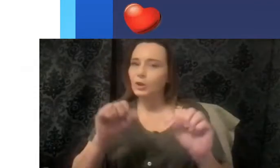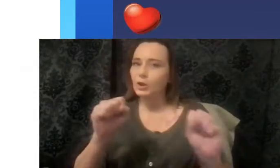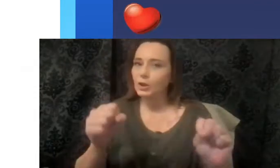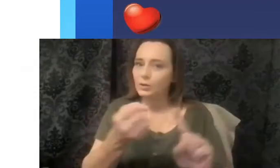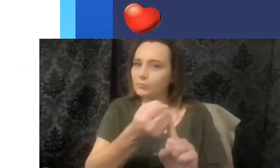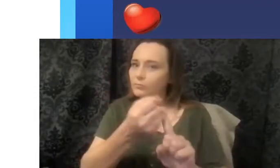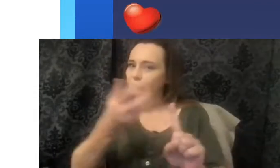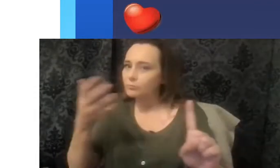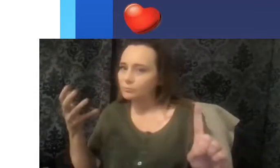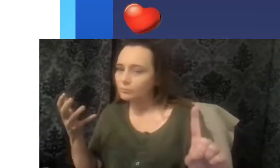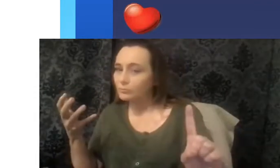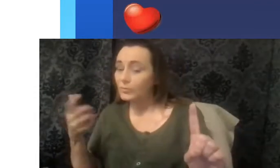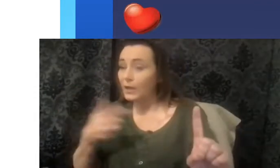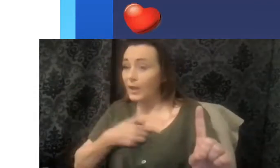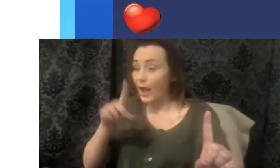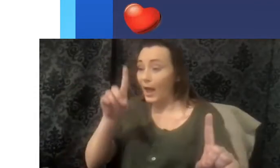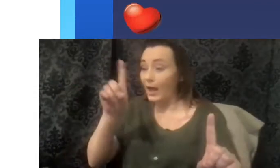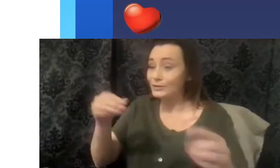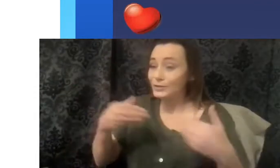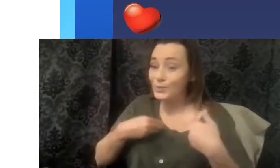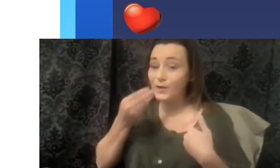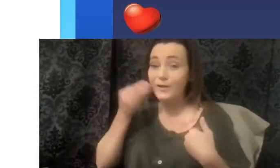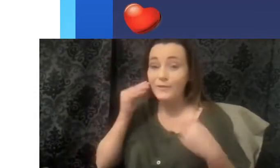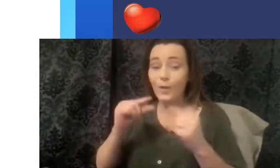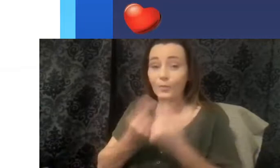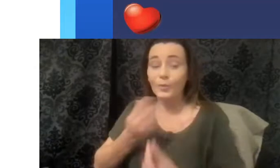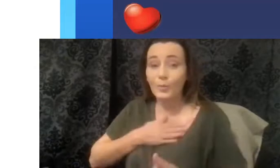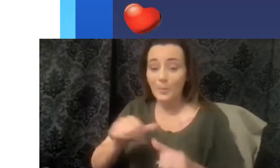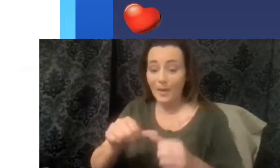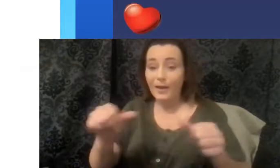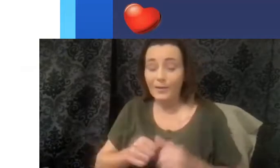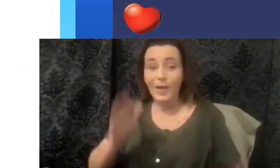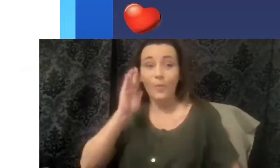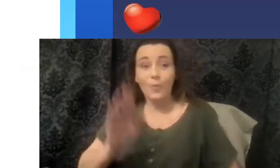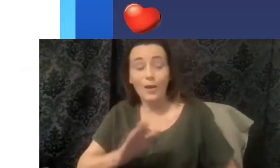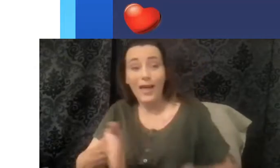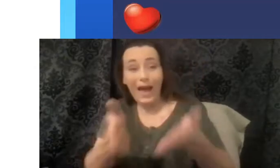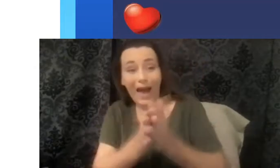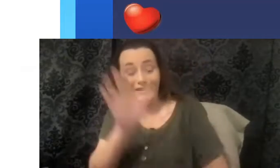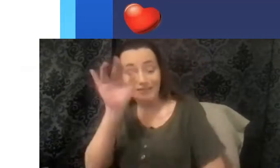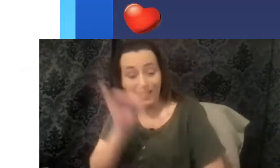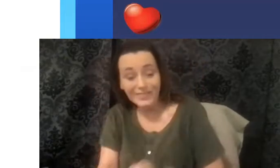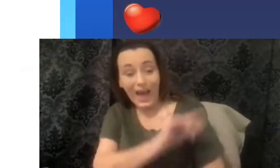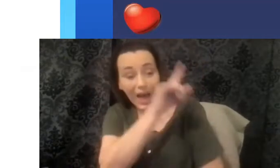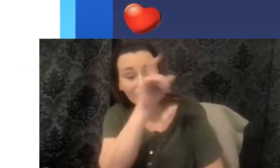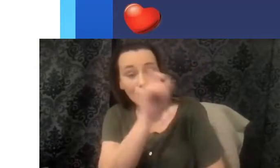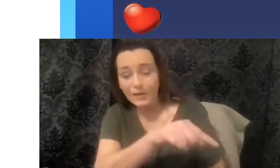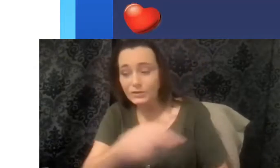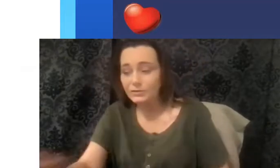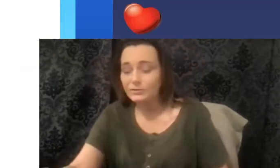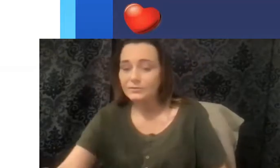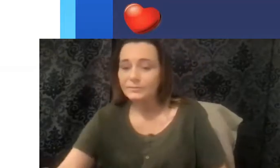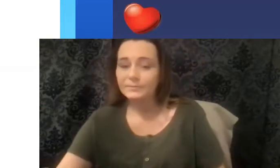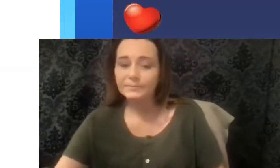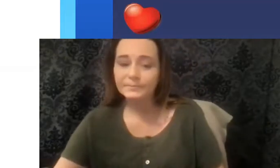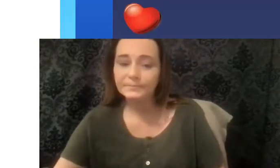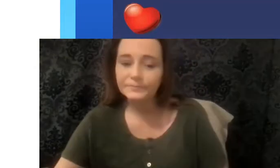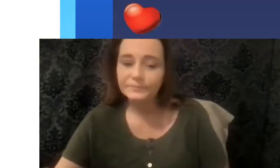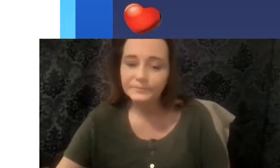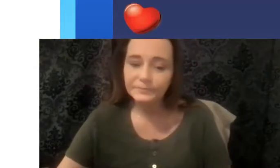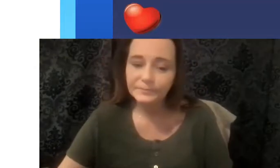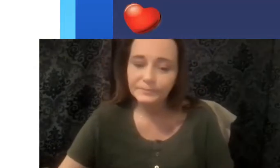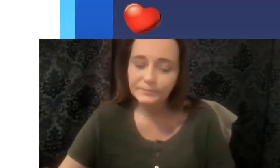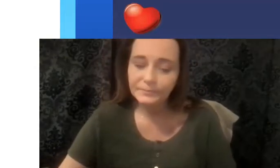us? Because I do have a home group in my area that's going to be asking that question. The first one had to do with